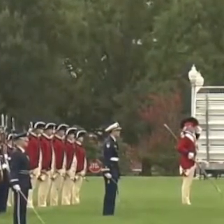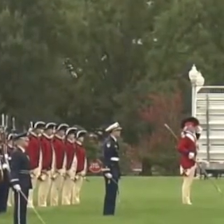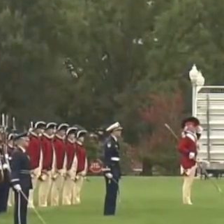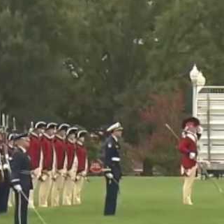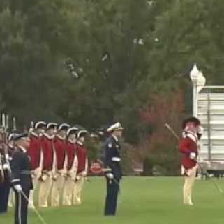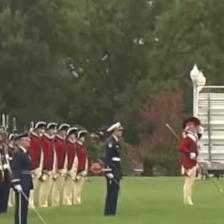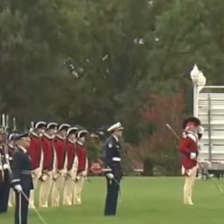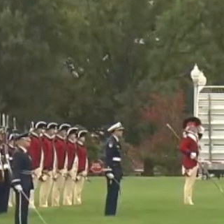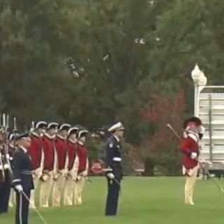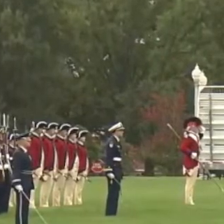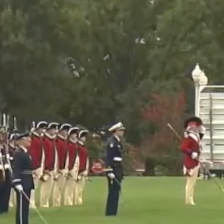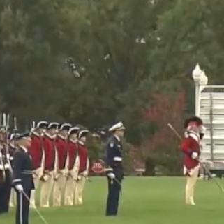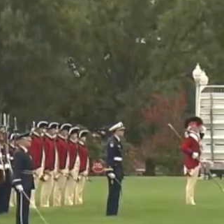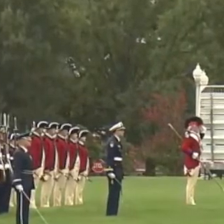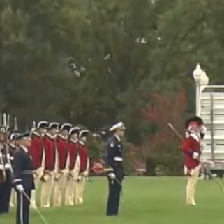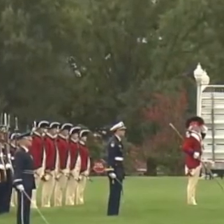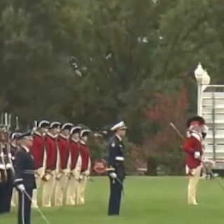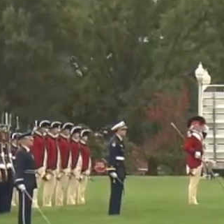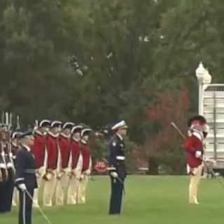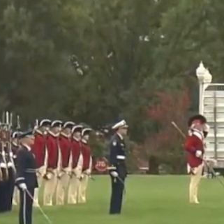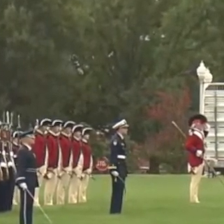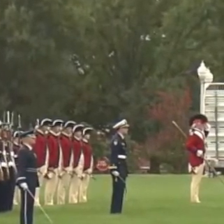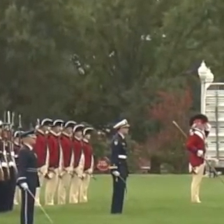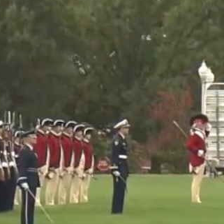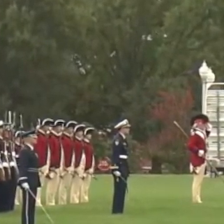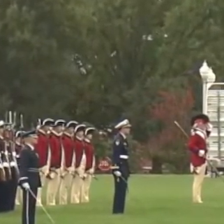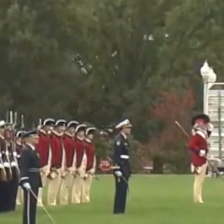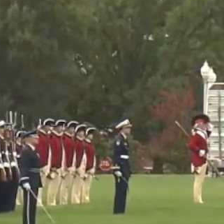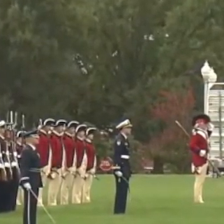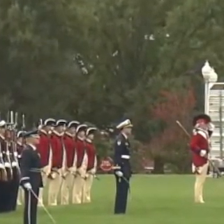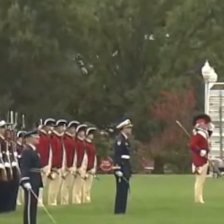Halt! Please be seated.